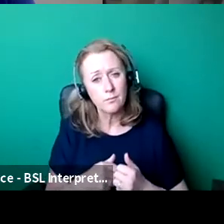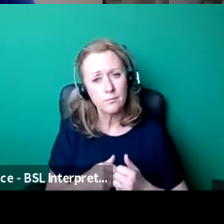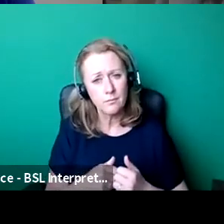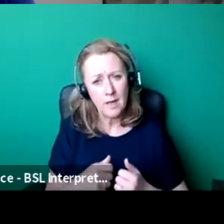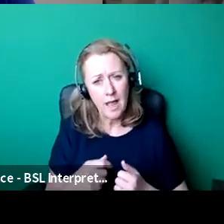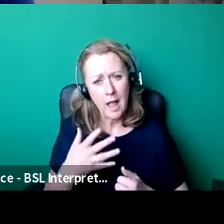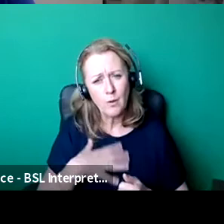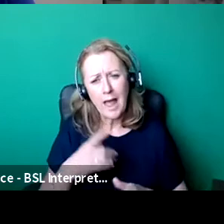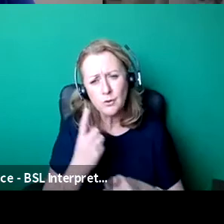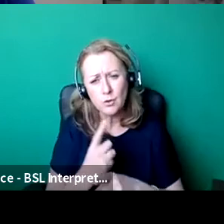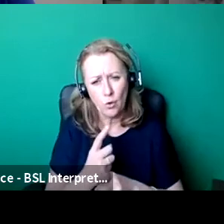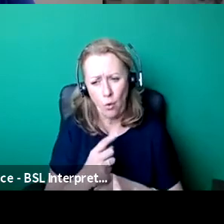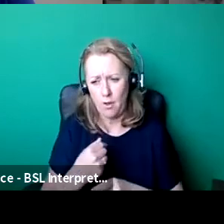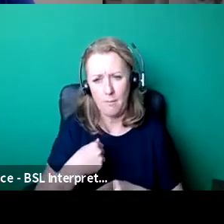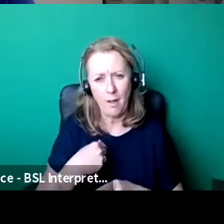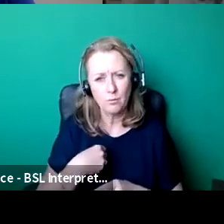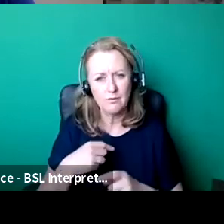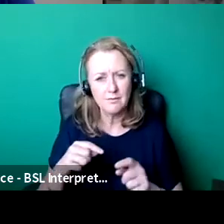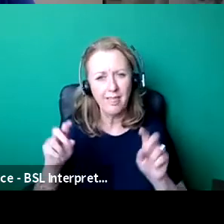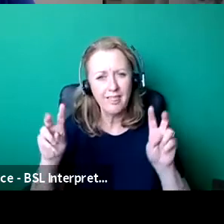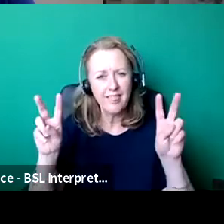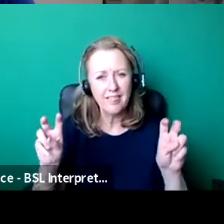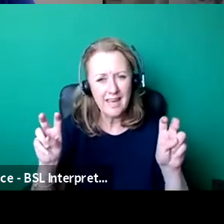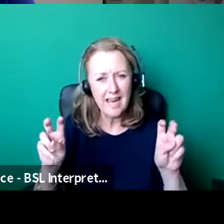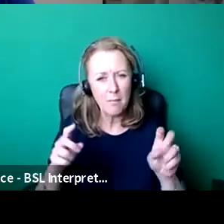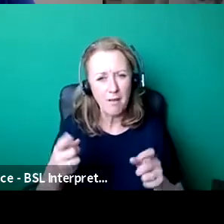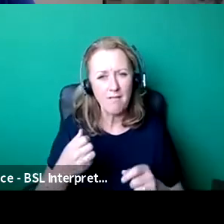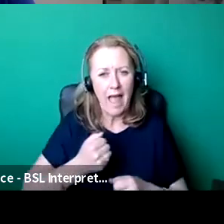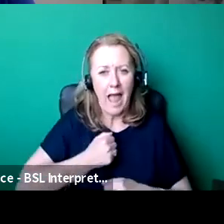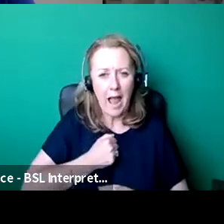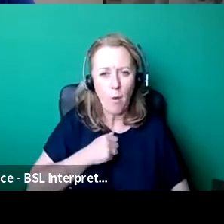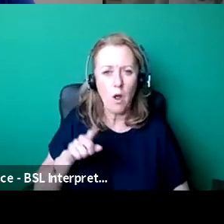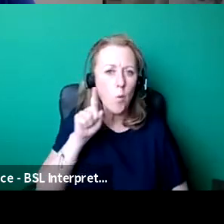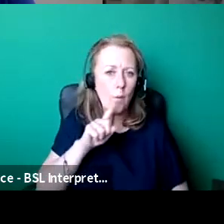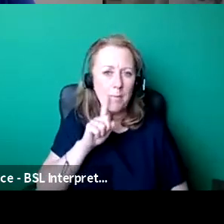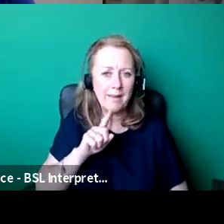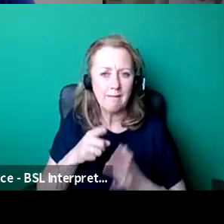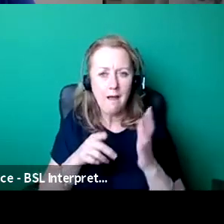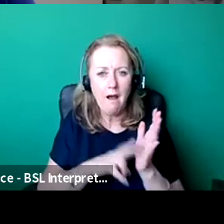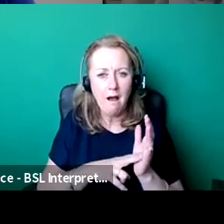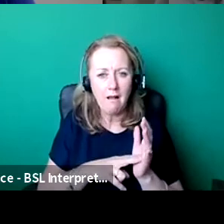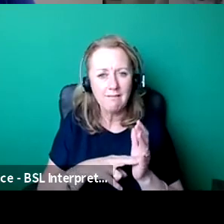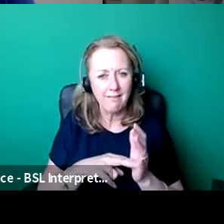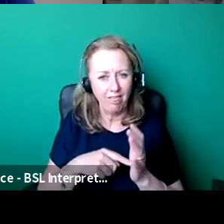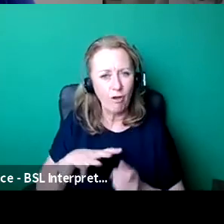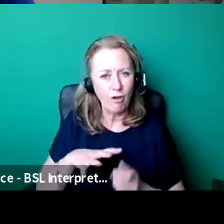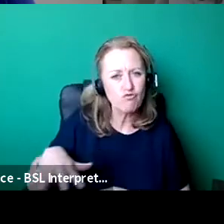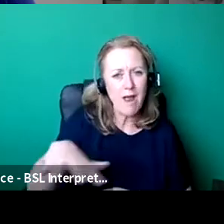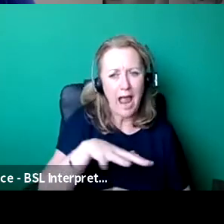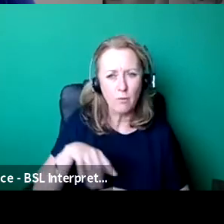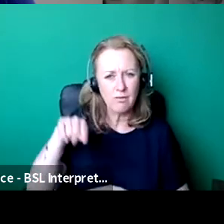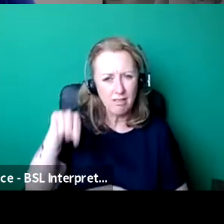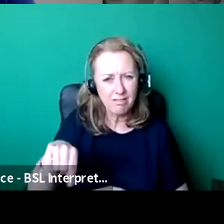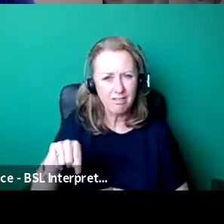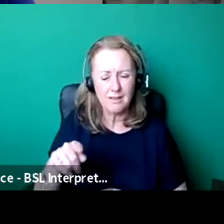in our women on the ground, on the access that women have. So there are all those struggles that they're facing, but at the same time,